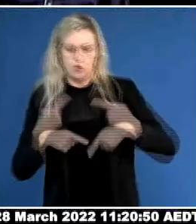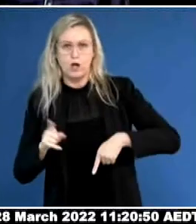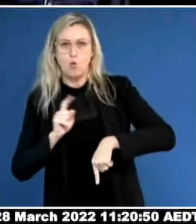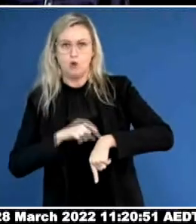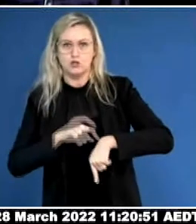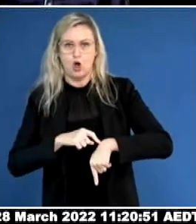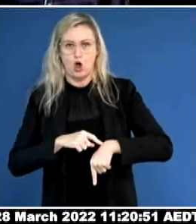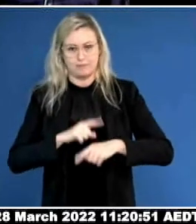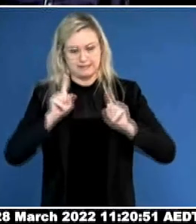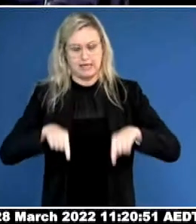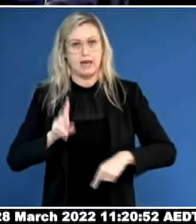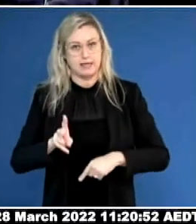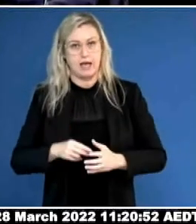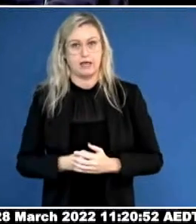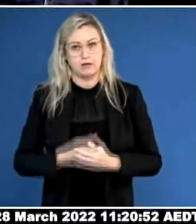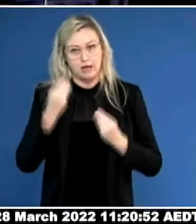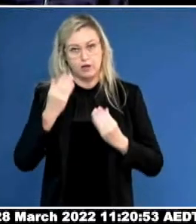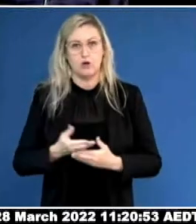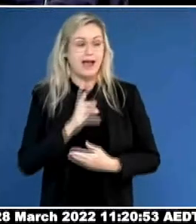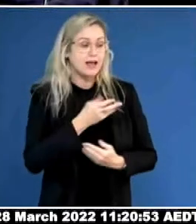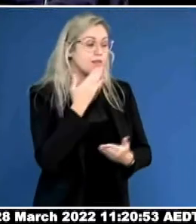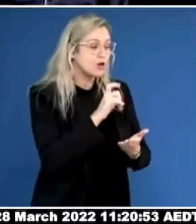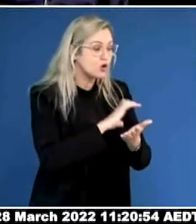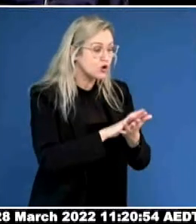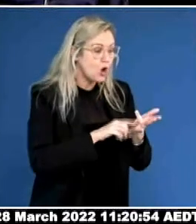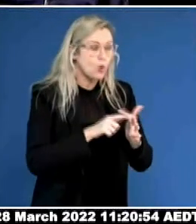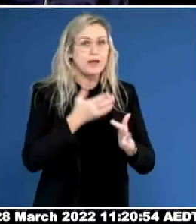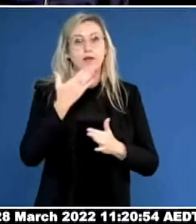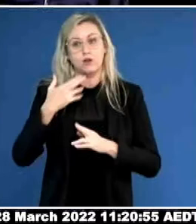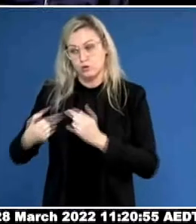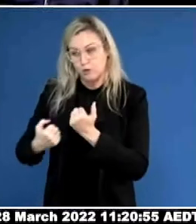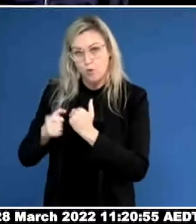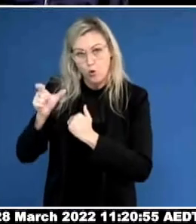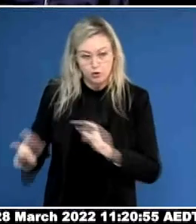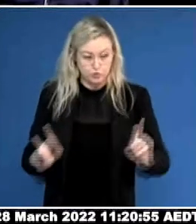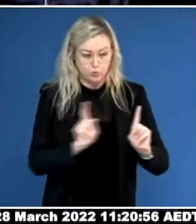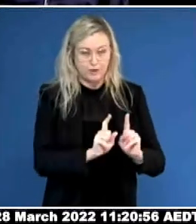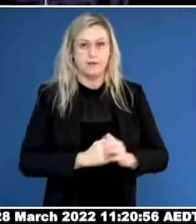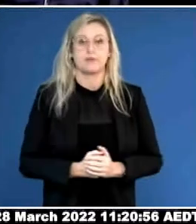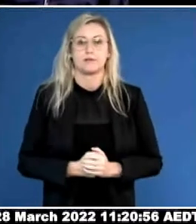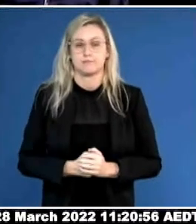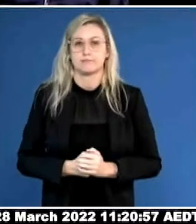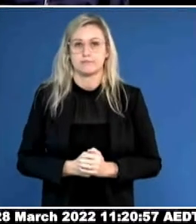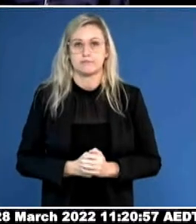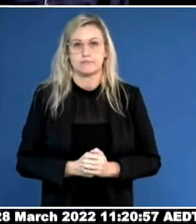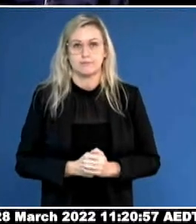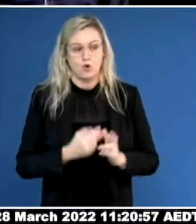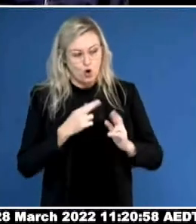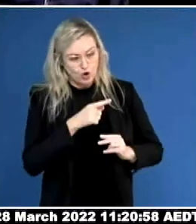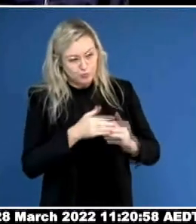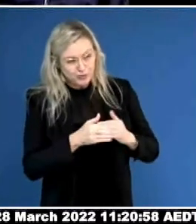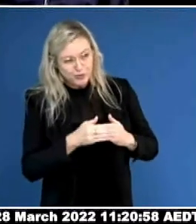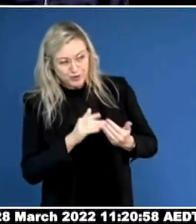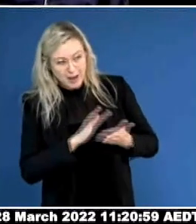Again, thank you, Chloe. Thank you, Shanigwa. And we hope that you have a very good and safe trip back